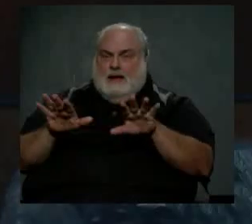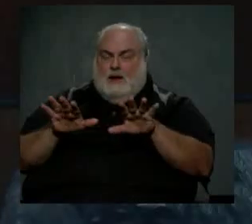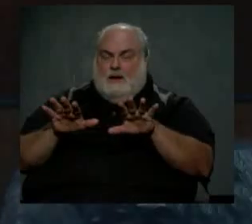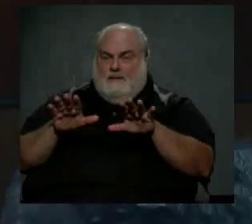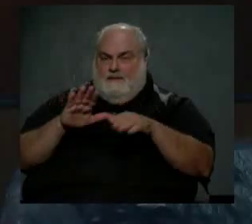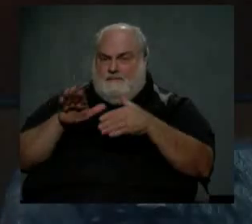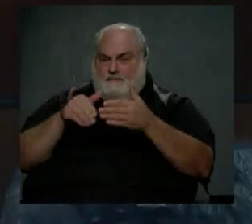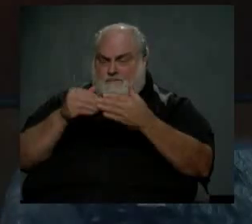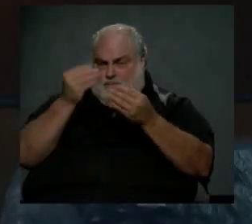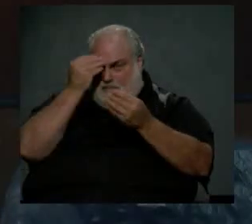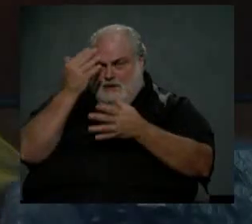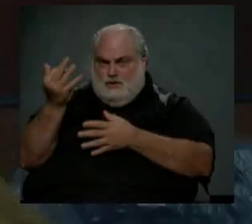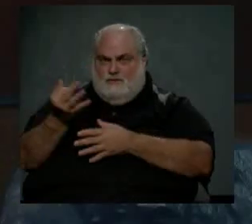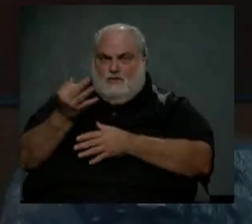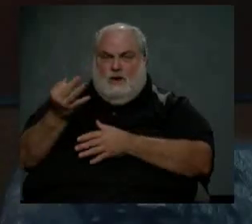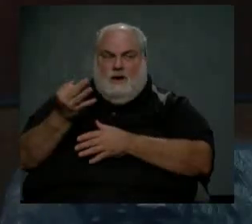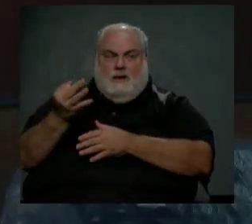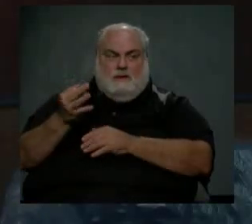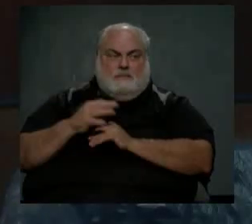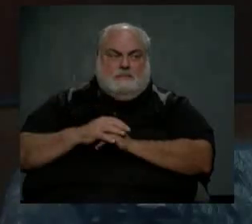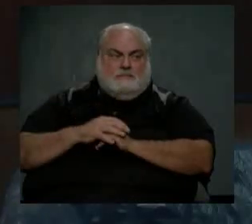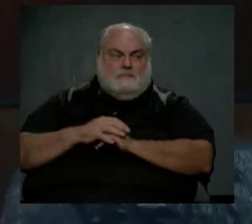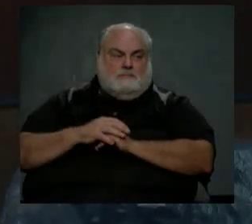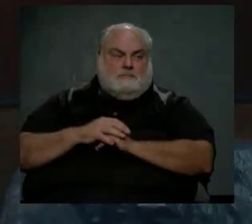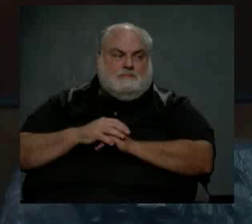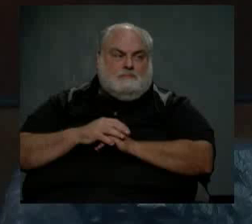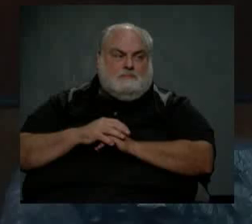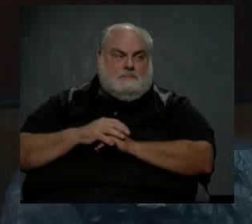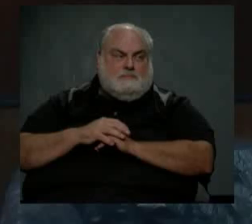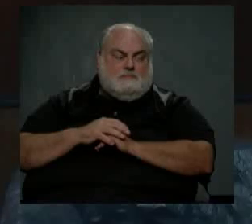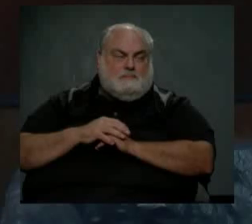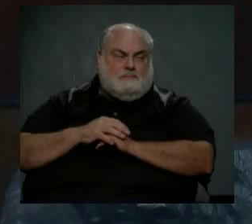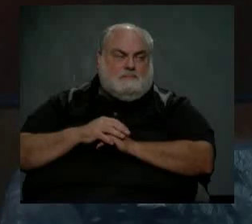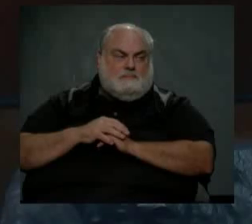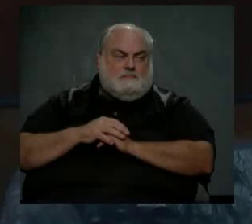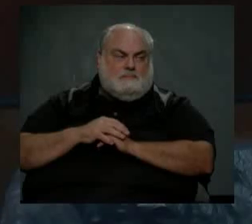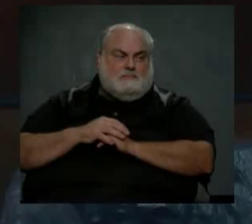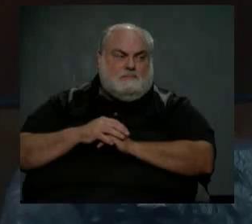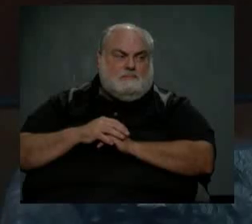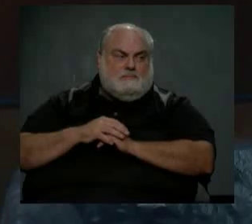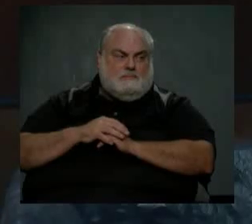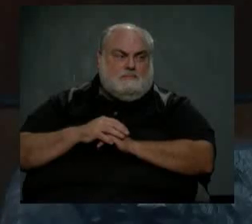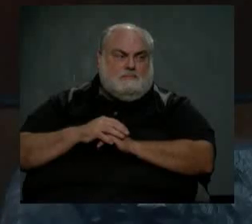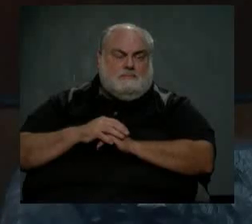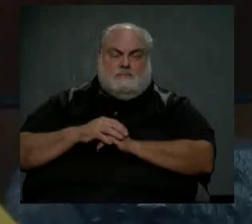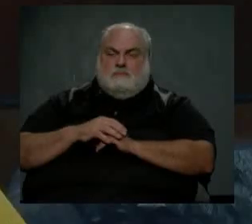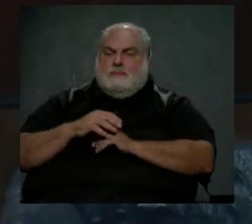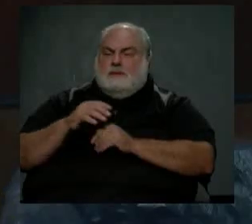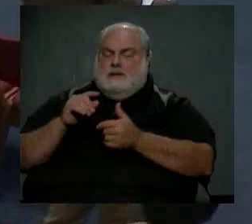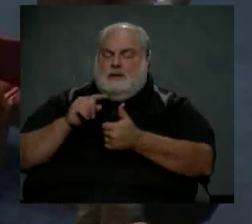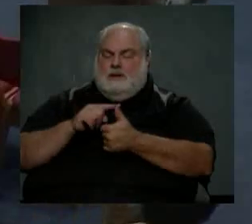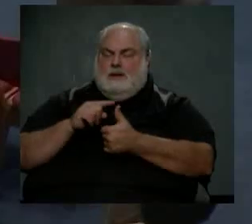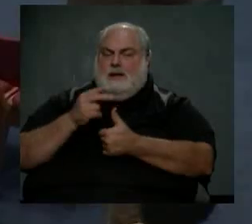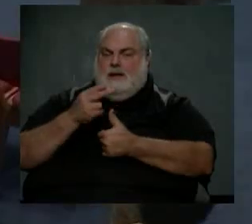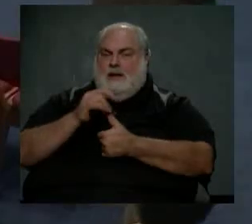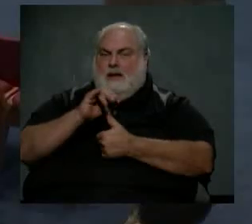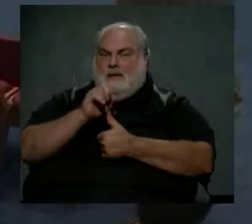Friday. Thank you. Yes, sir. And Mr. Hinton, and then I have Director